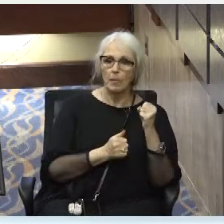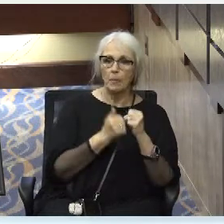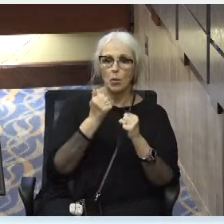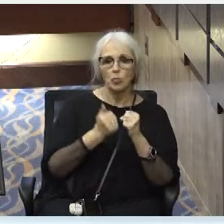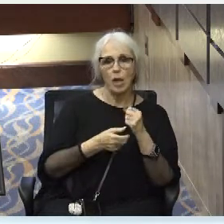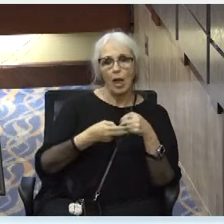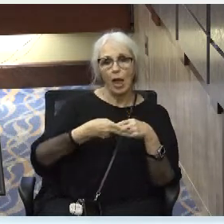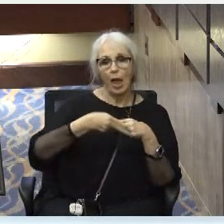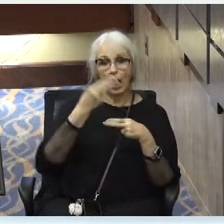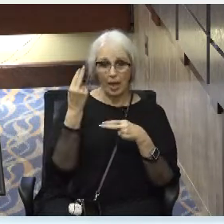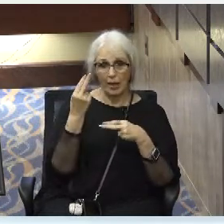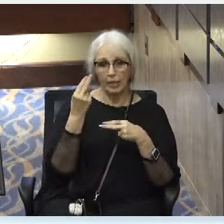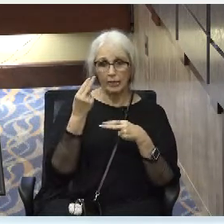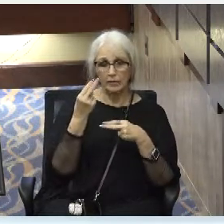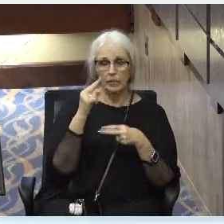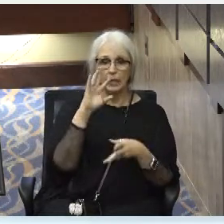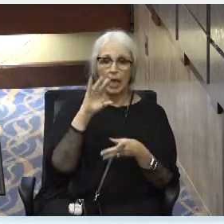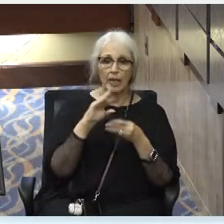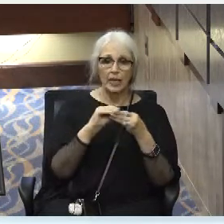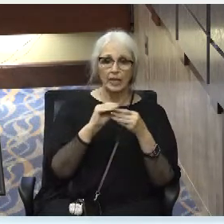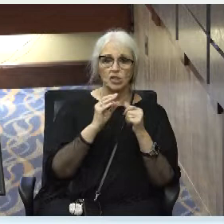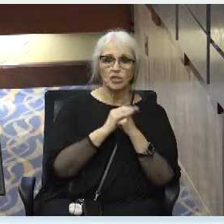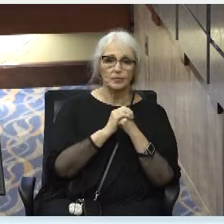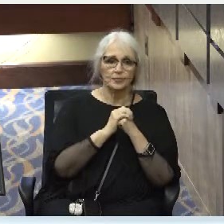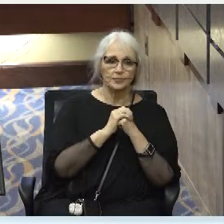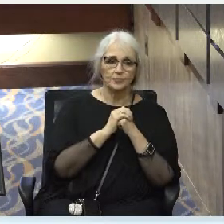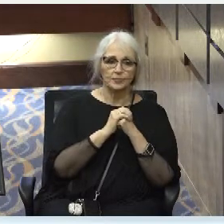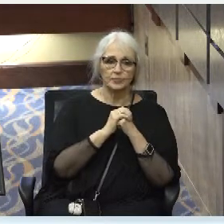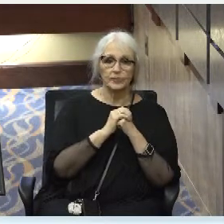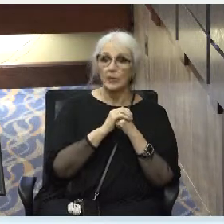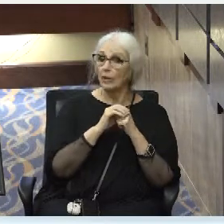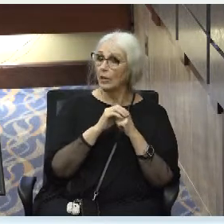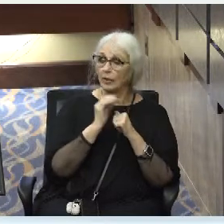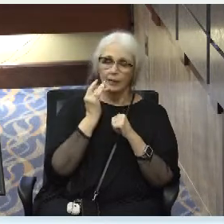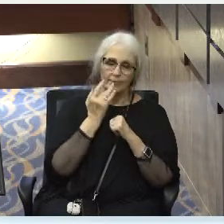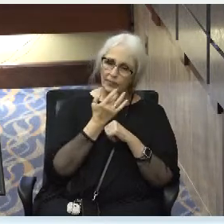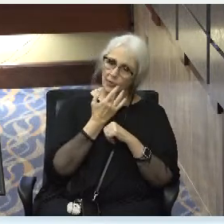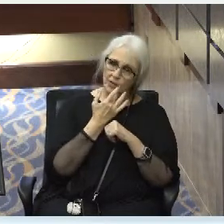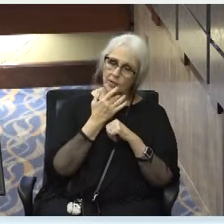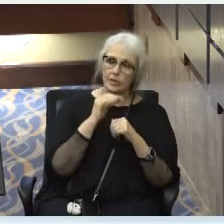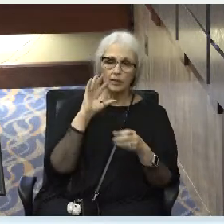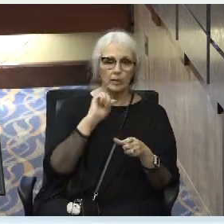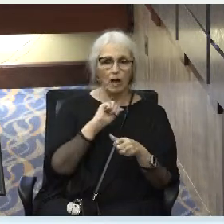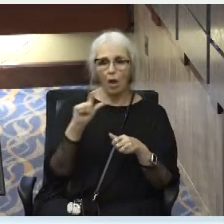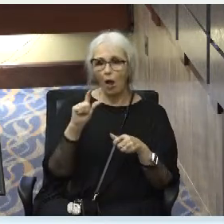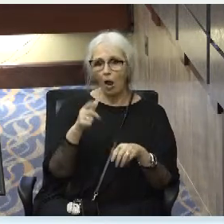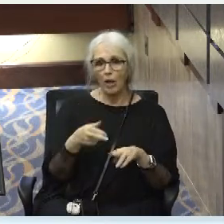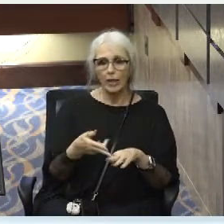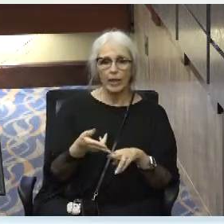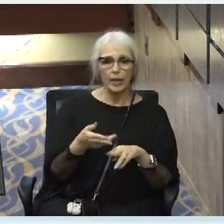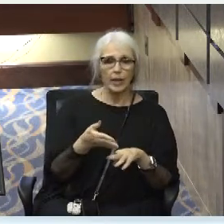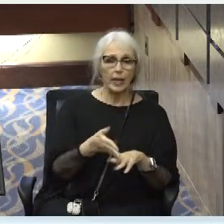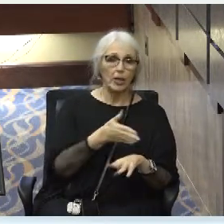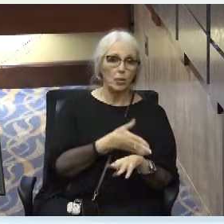allocation received over the 5-year period. Unfortunately, this overall increase didn't keep up with the